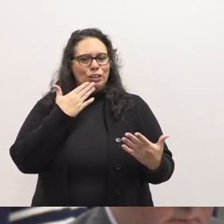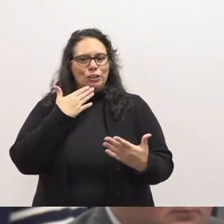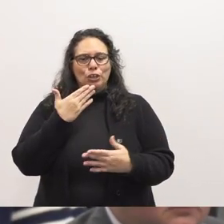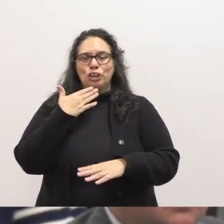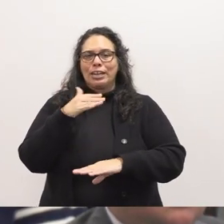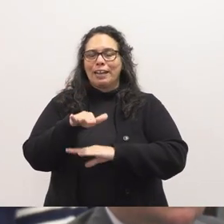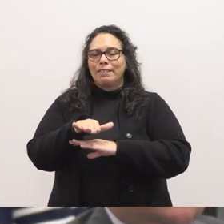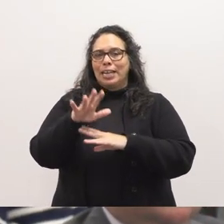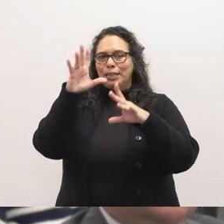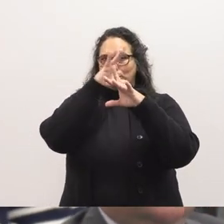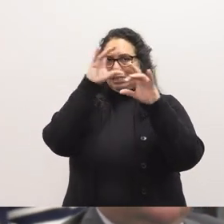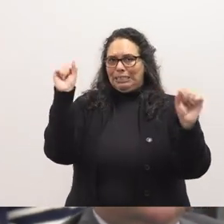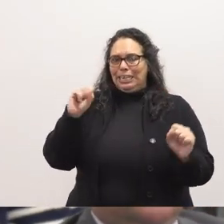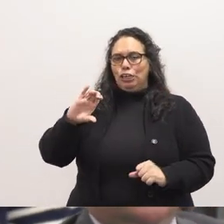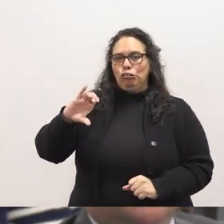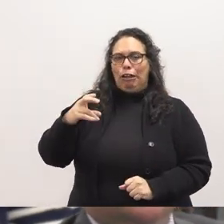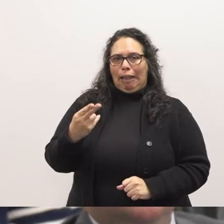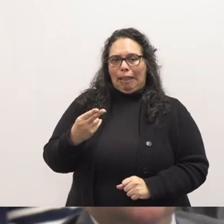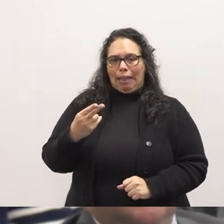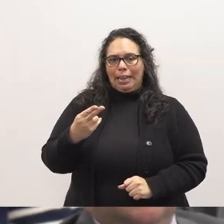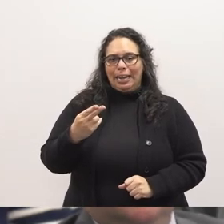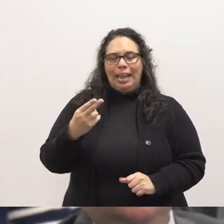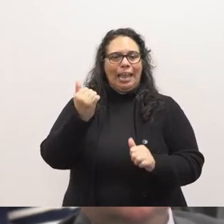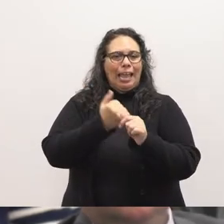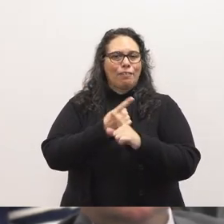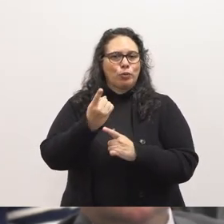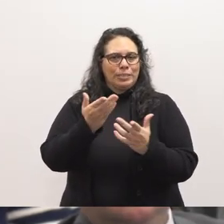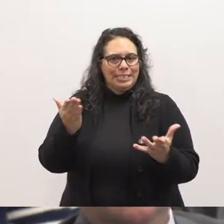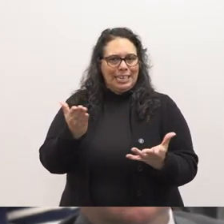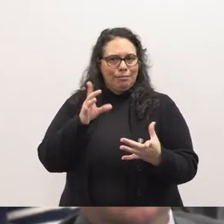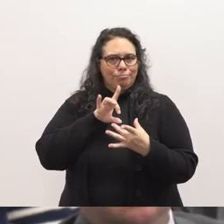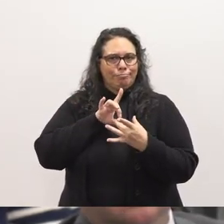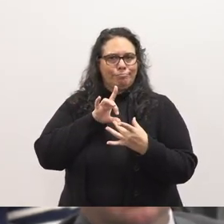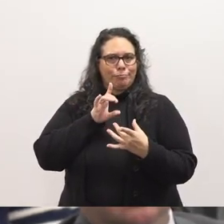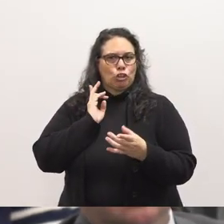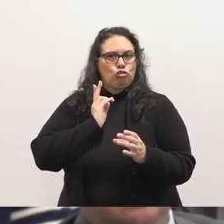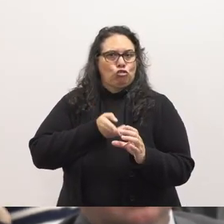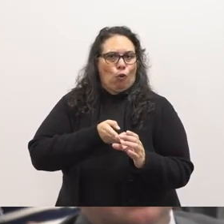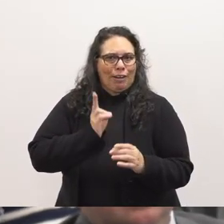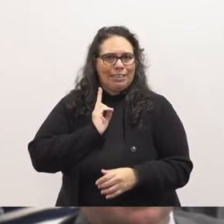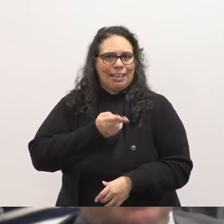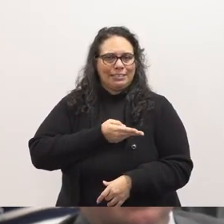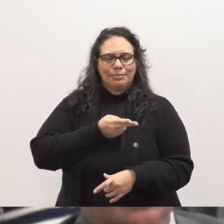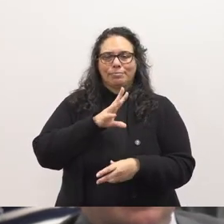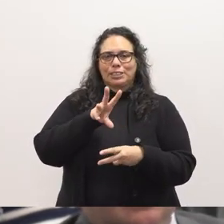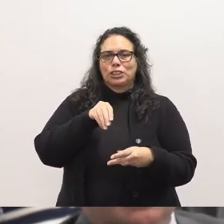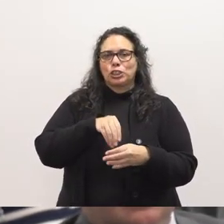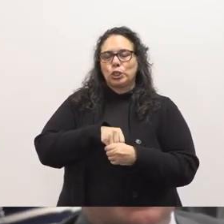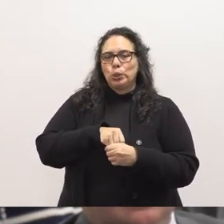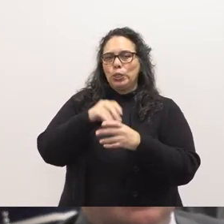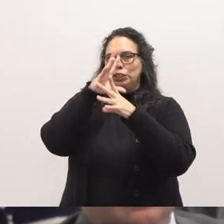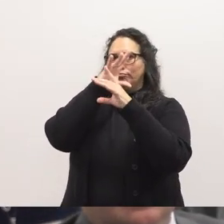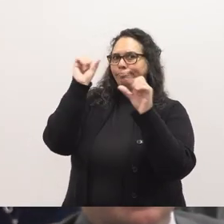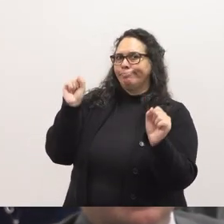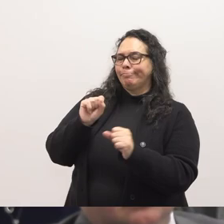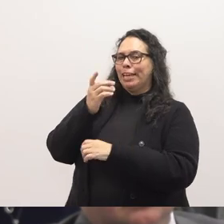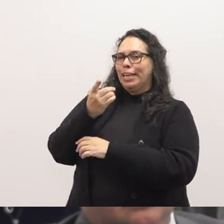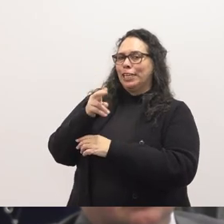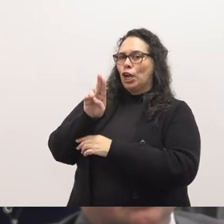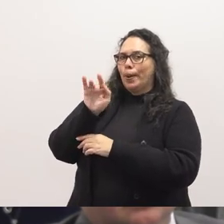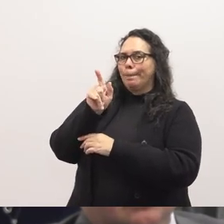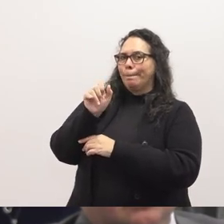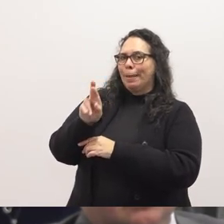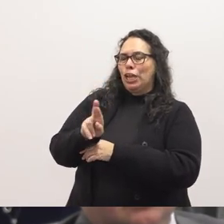Board President Craighead. Everyone that's here joining us today, including our board member, Superintendent Dr. Baker, senior